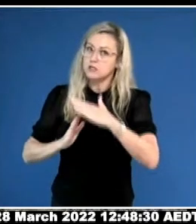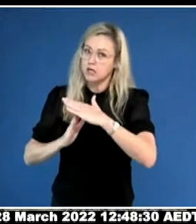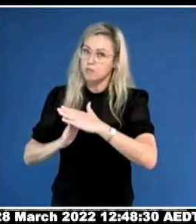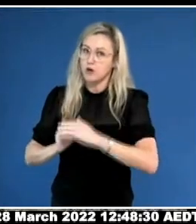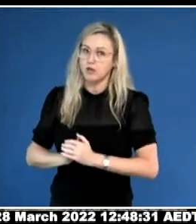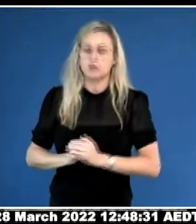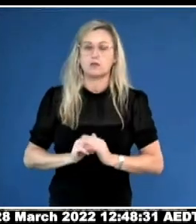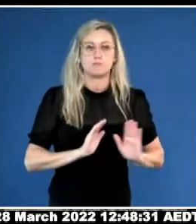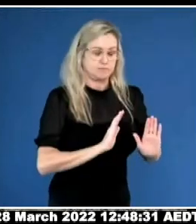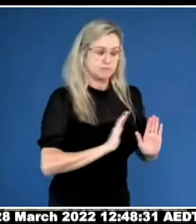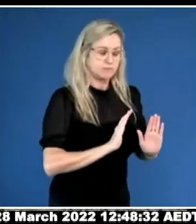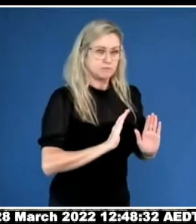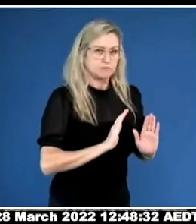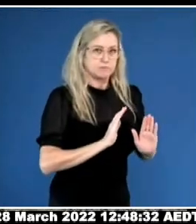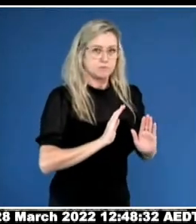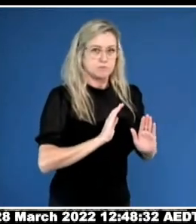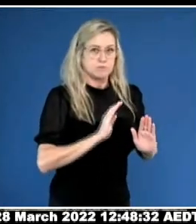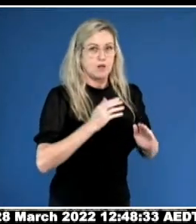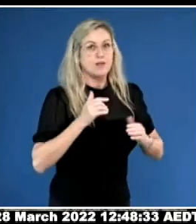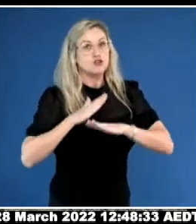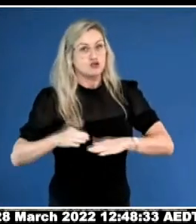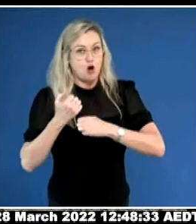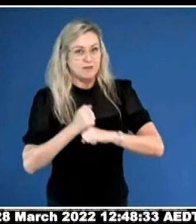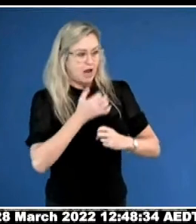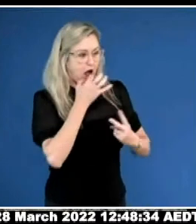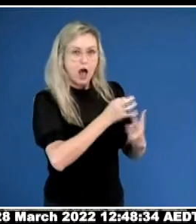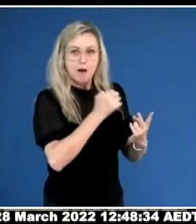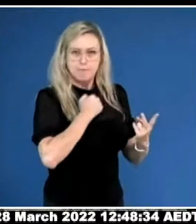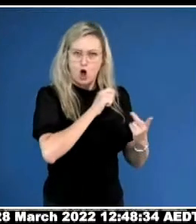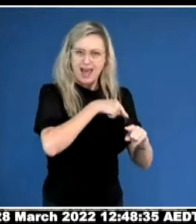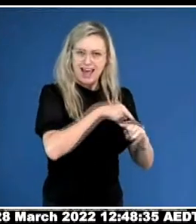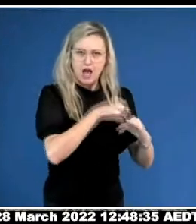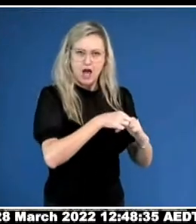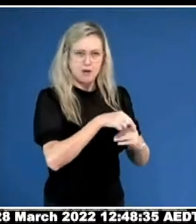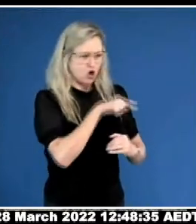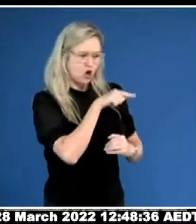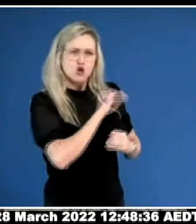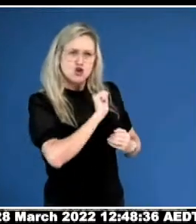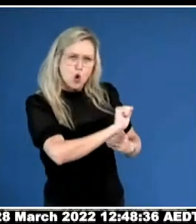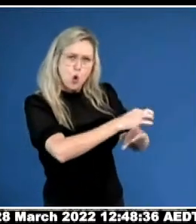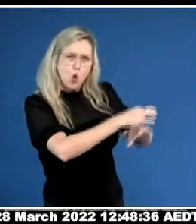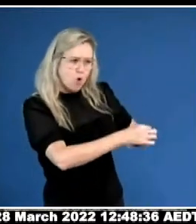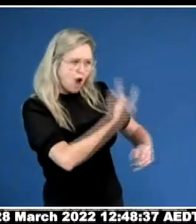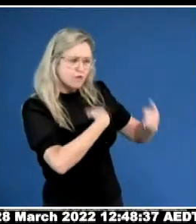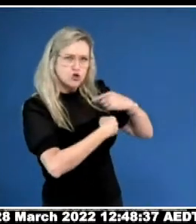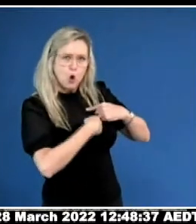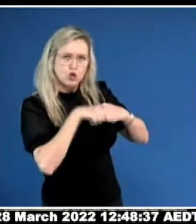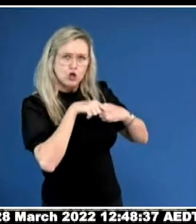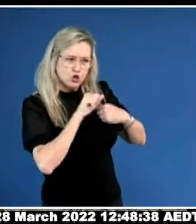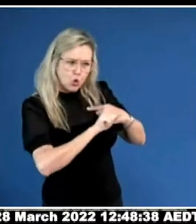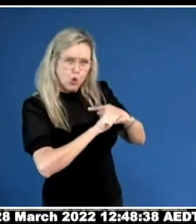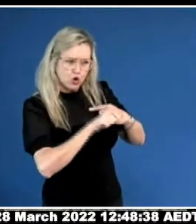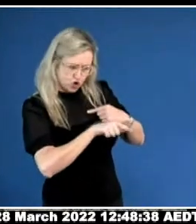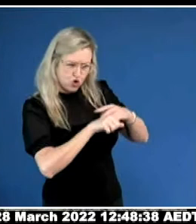him in the same room and they said, well, what Nicole said to emergency staff, that you'd raped her 4 times in 1 week, what have you got to say to